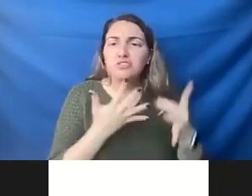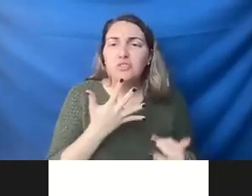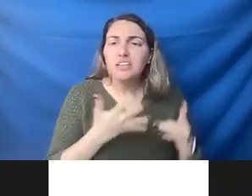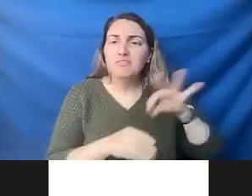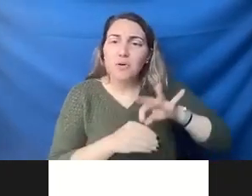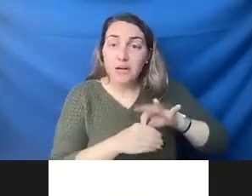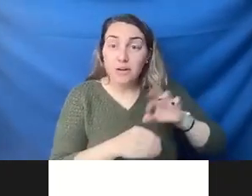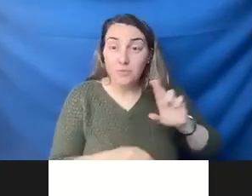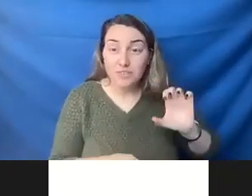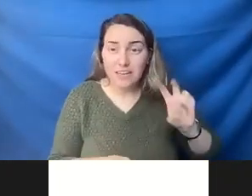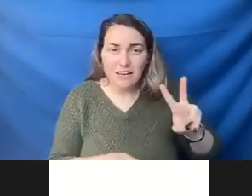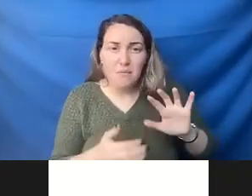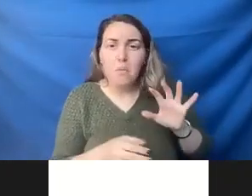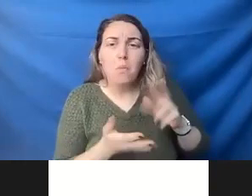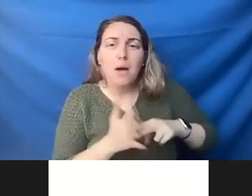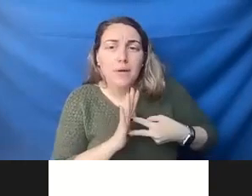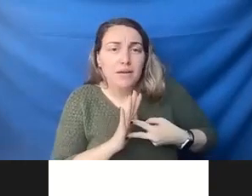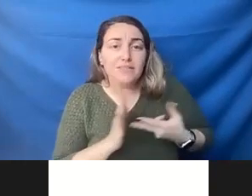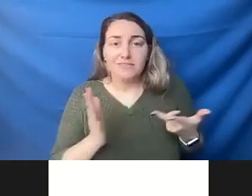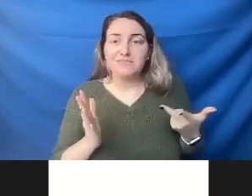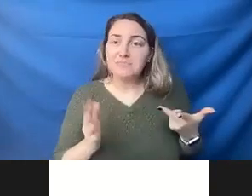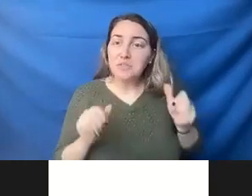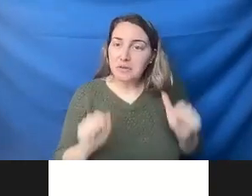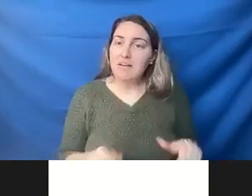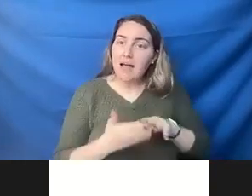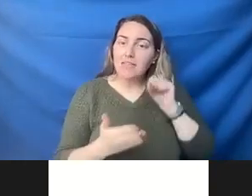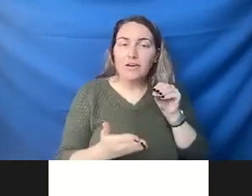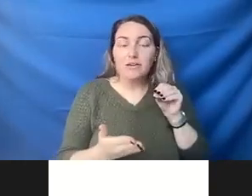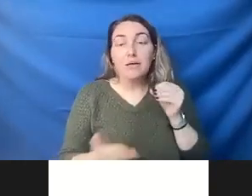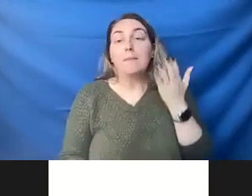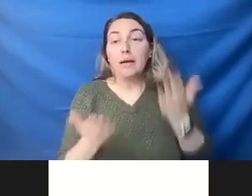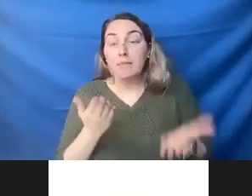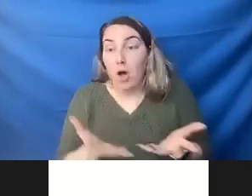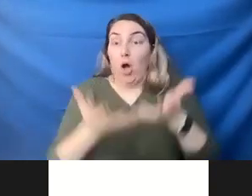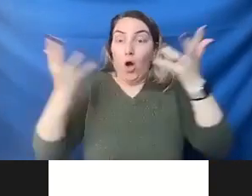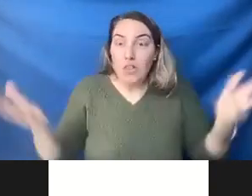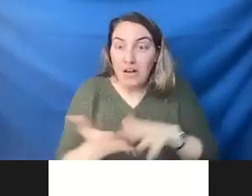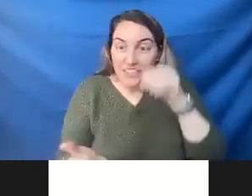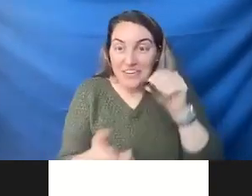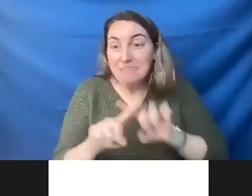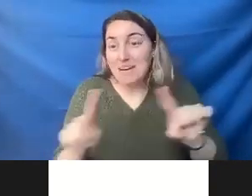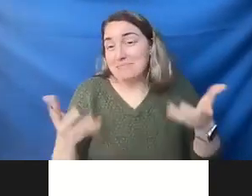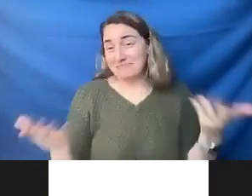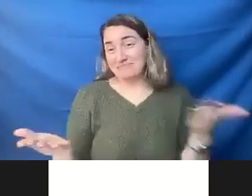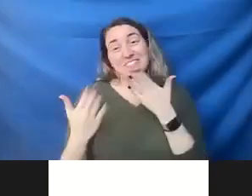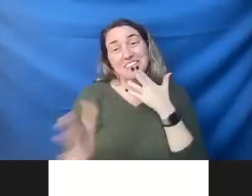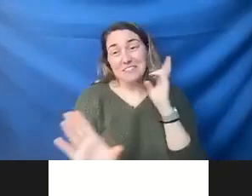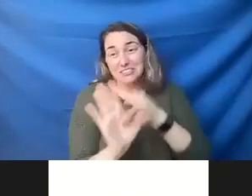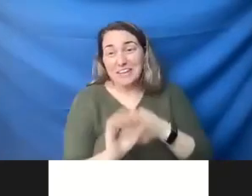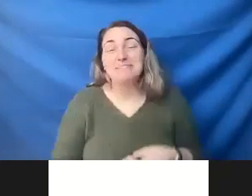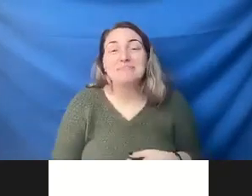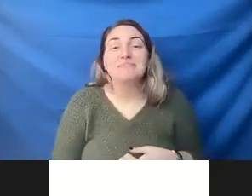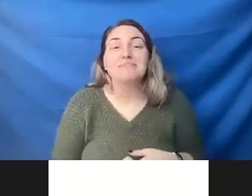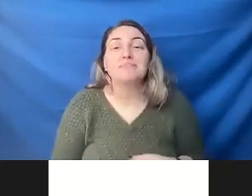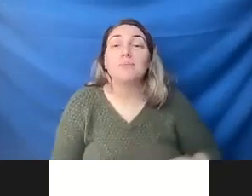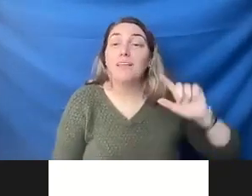may learn more than you bargained for, but you're still more than welcome, and thank you so much for attending. Later on in